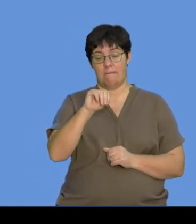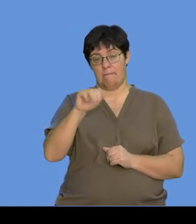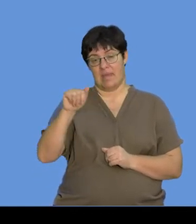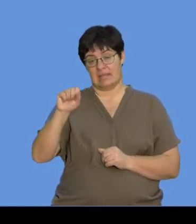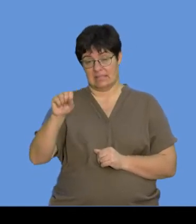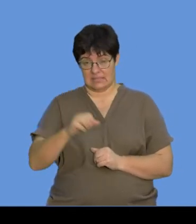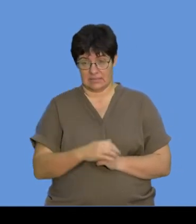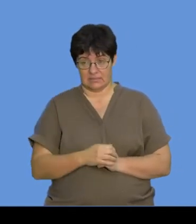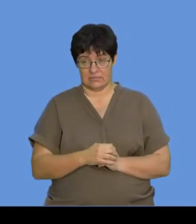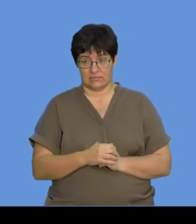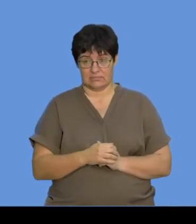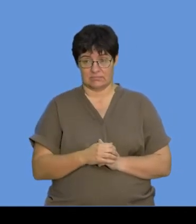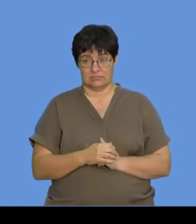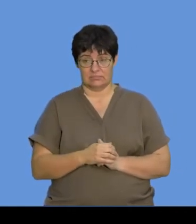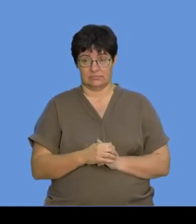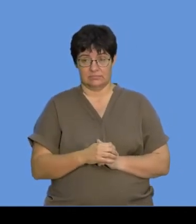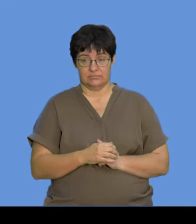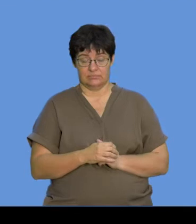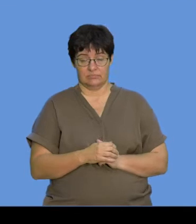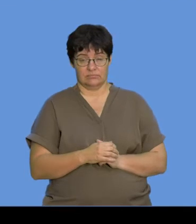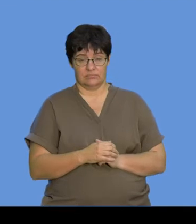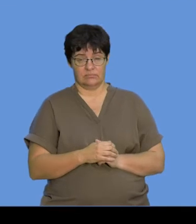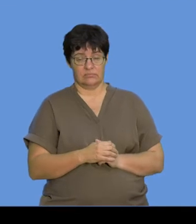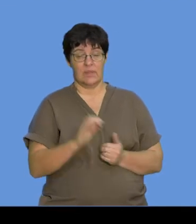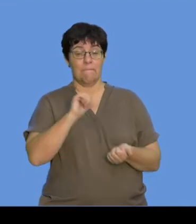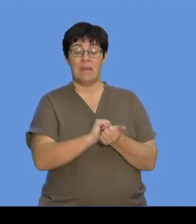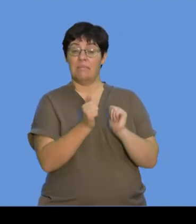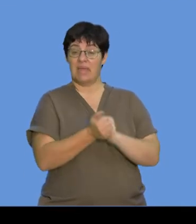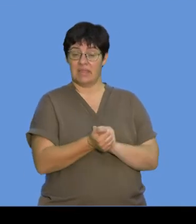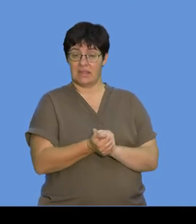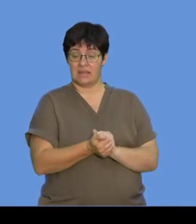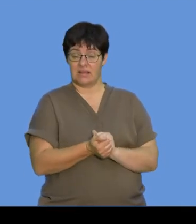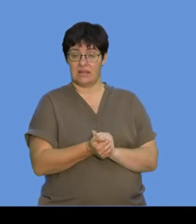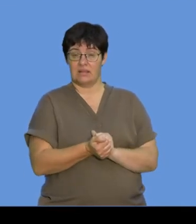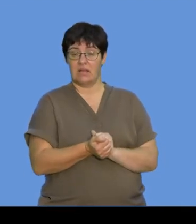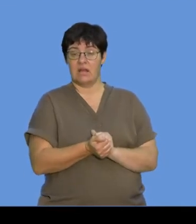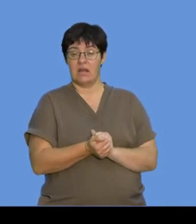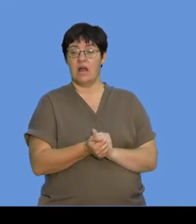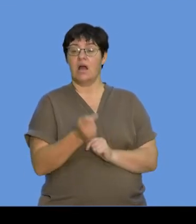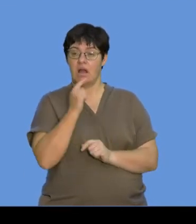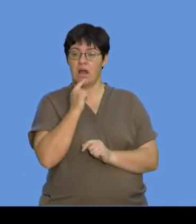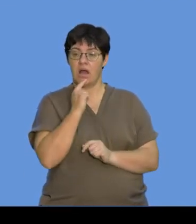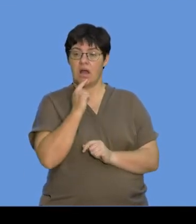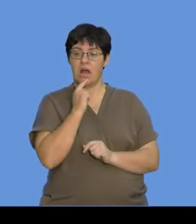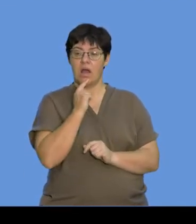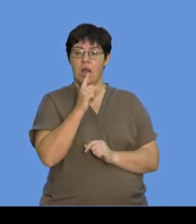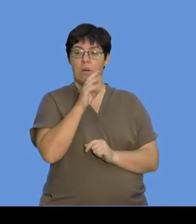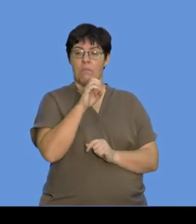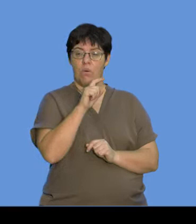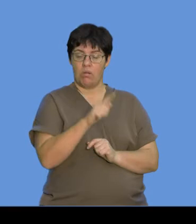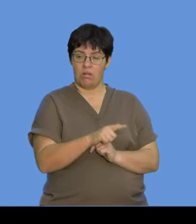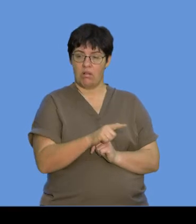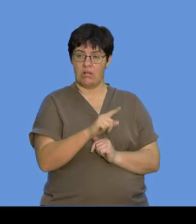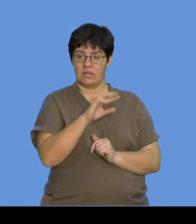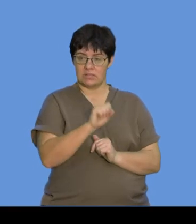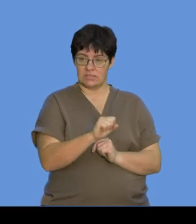mass, right? Now, mathematically, the equation moles is